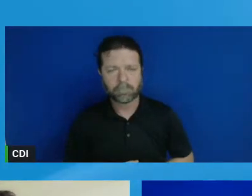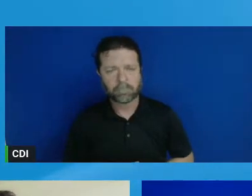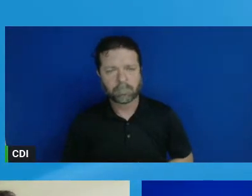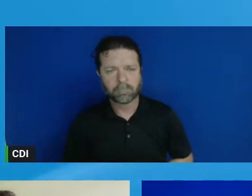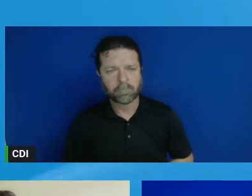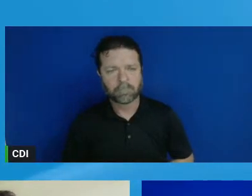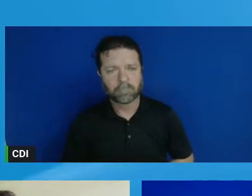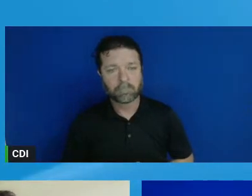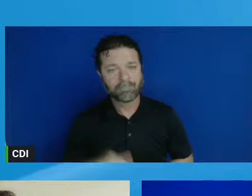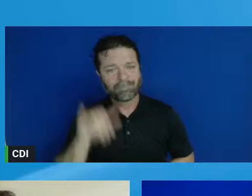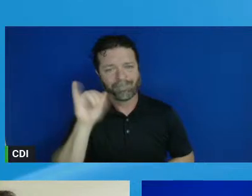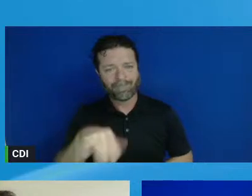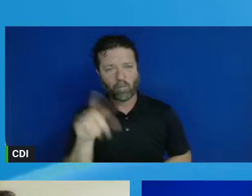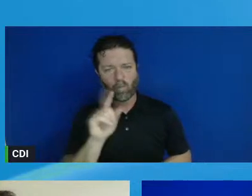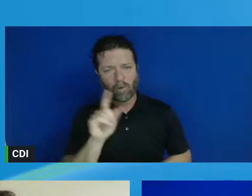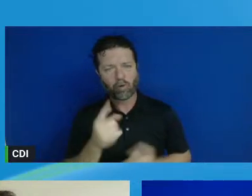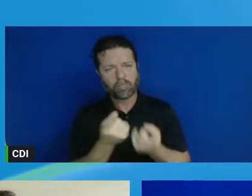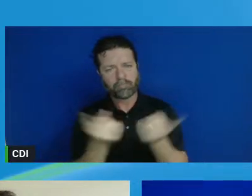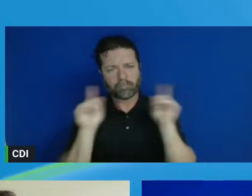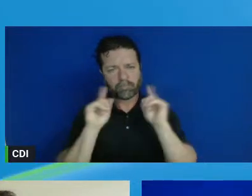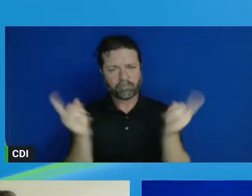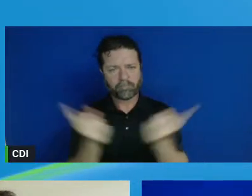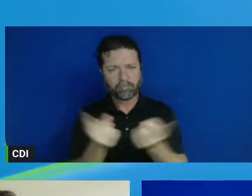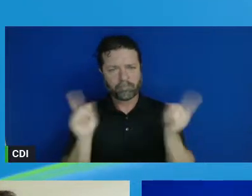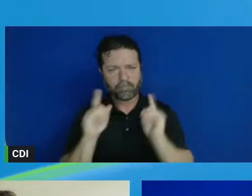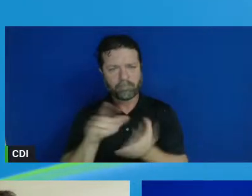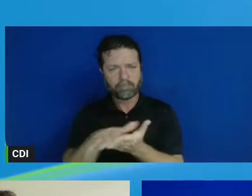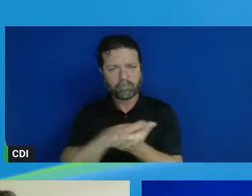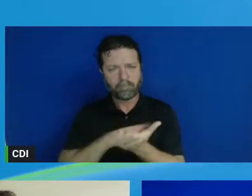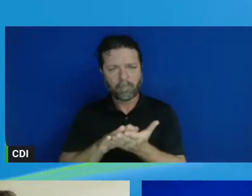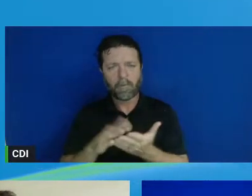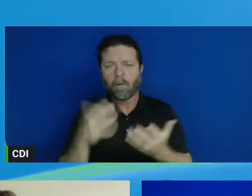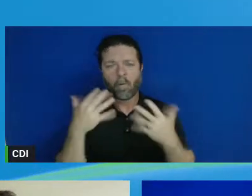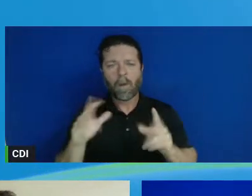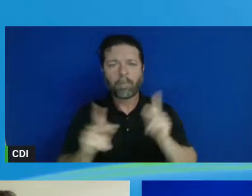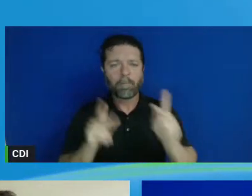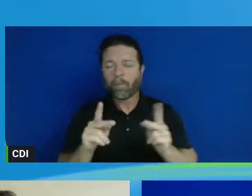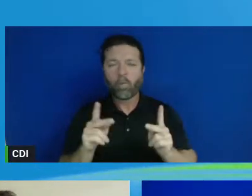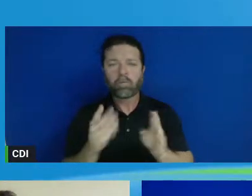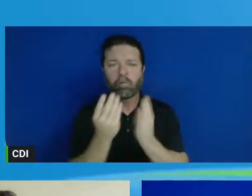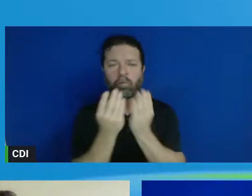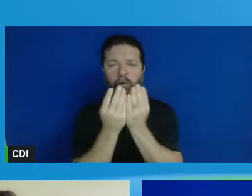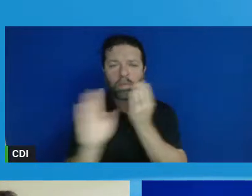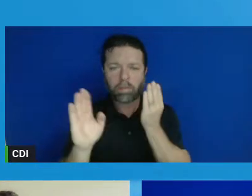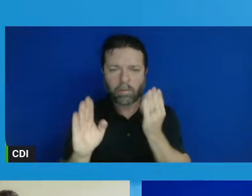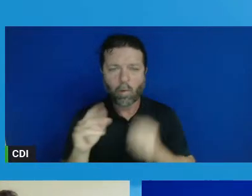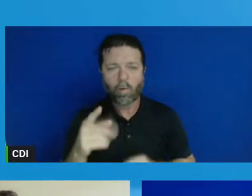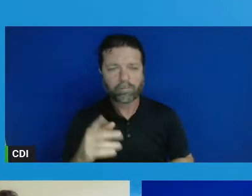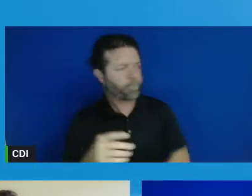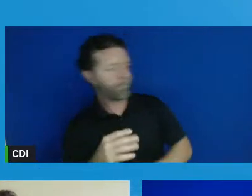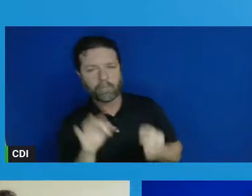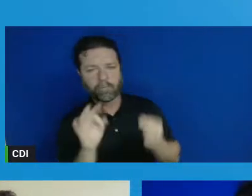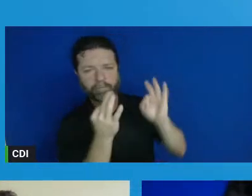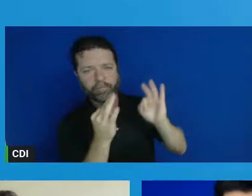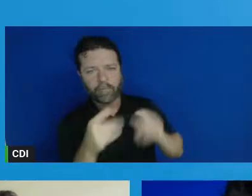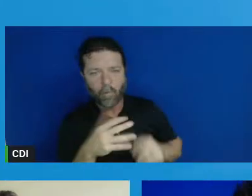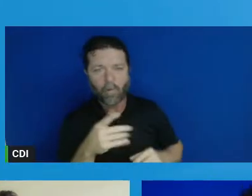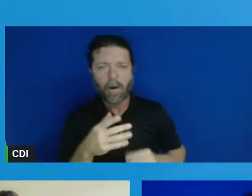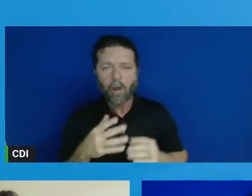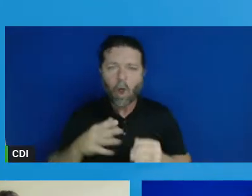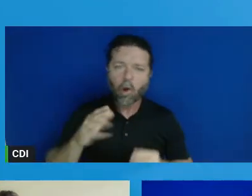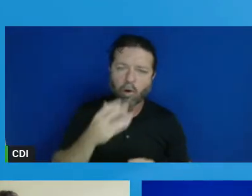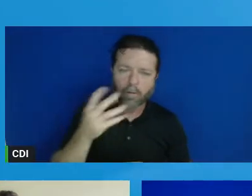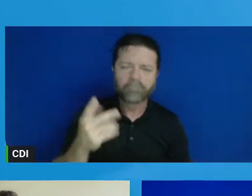want anyone to come in and inadvertently hear a diagnosis or some protected health information.